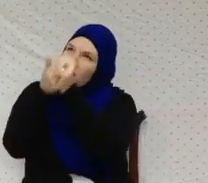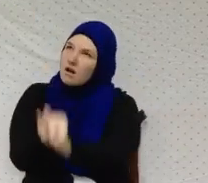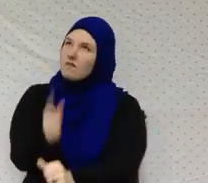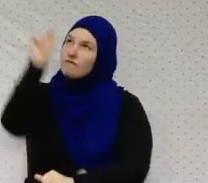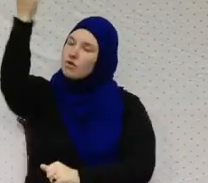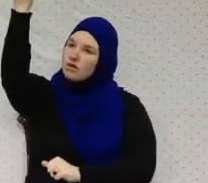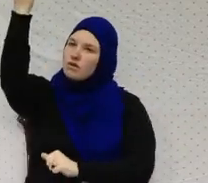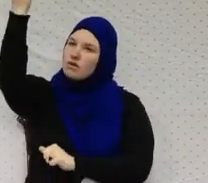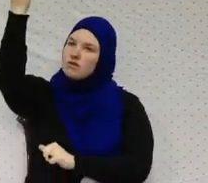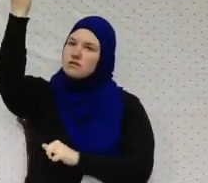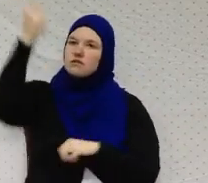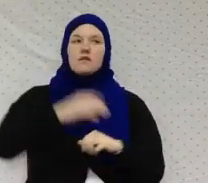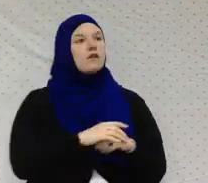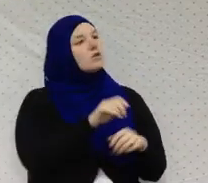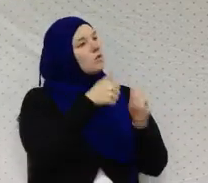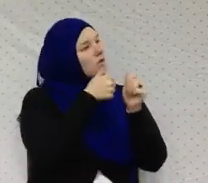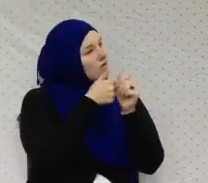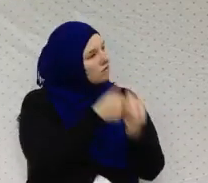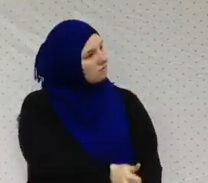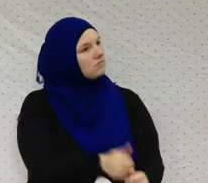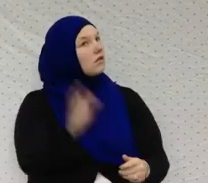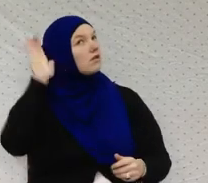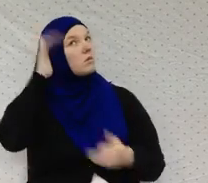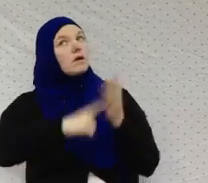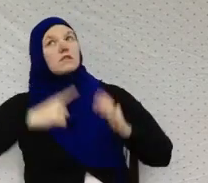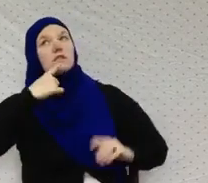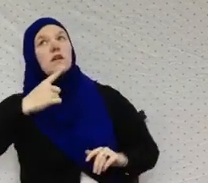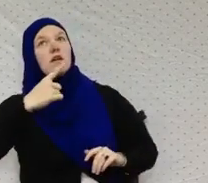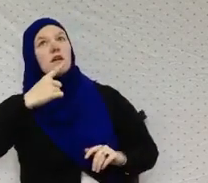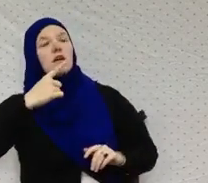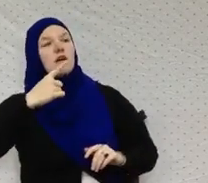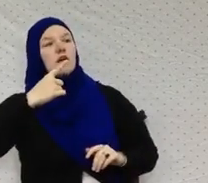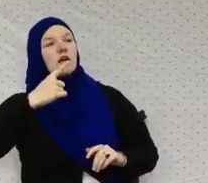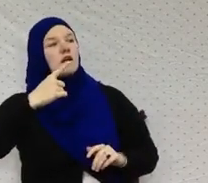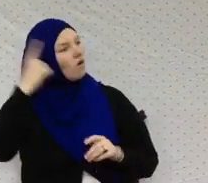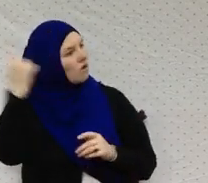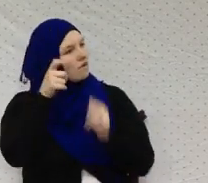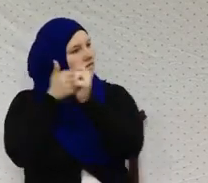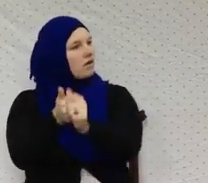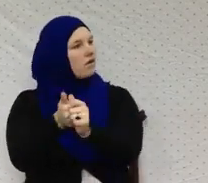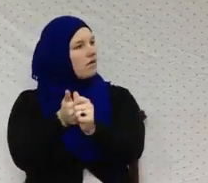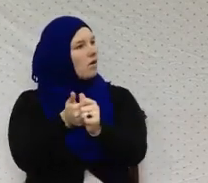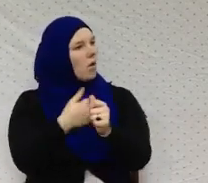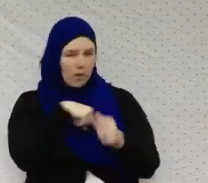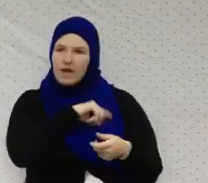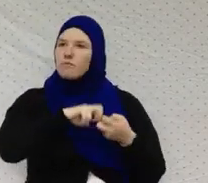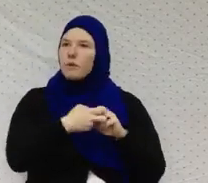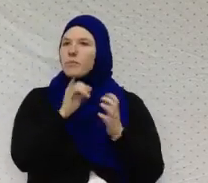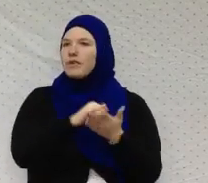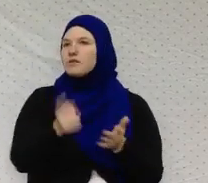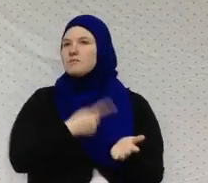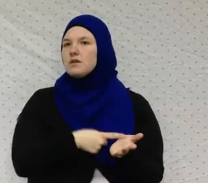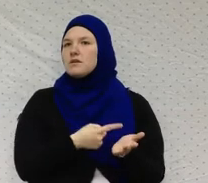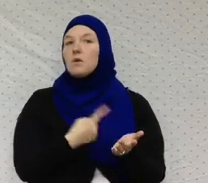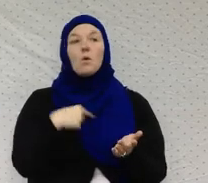And yuta'a fala yu'sa, to obey Allah and never disobey Allah. We also have